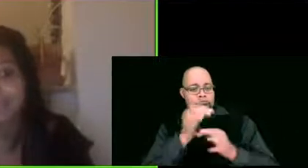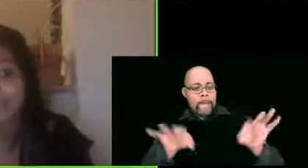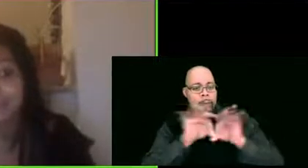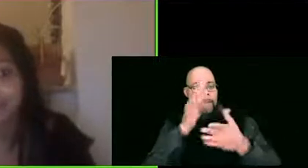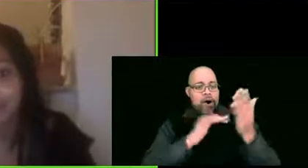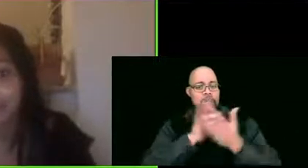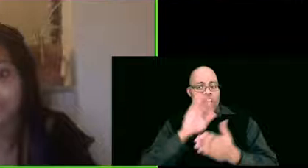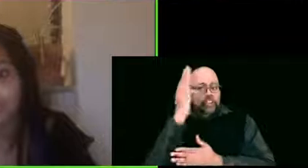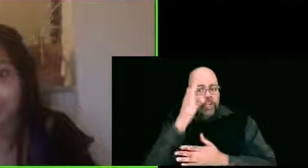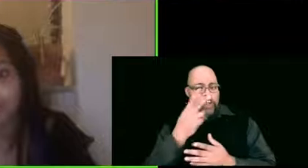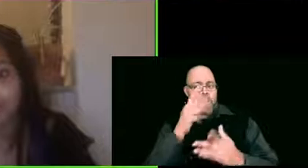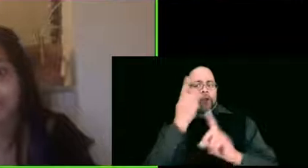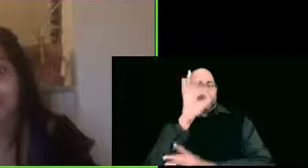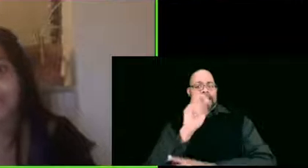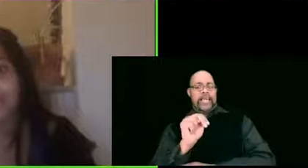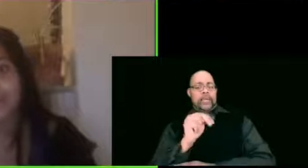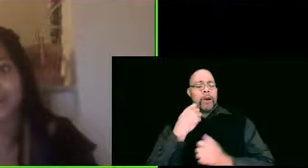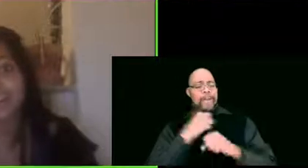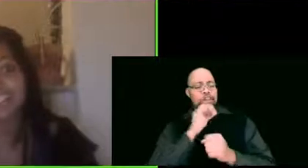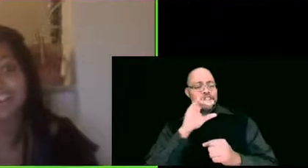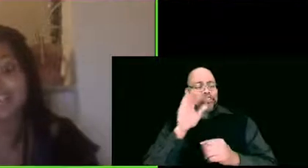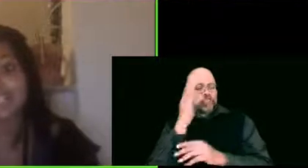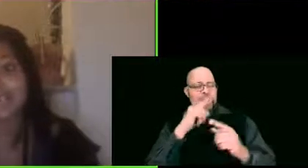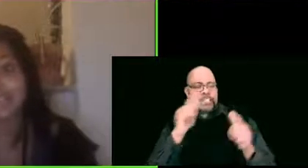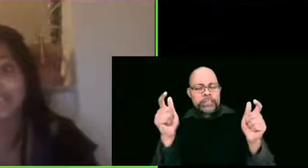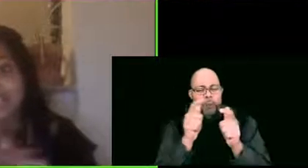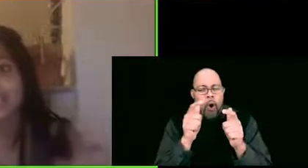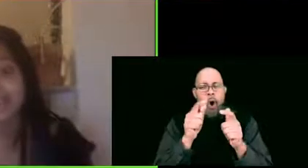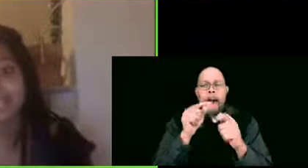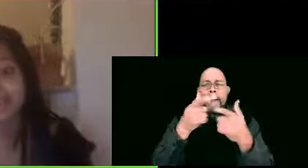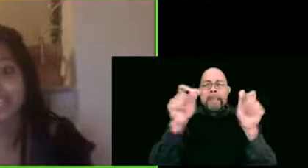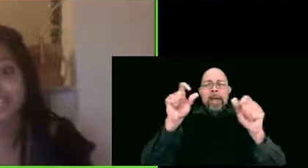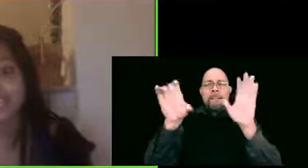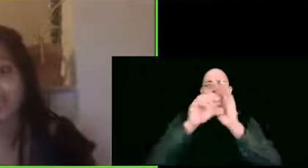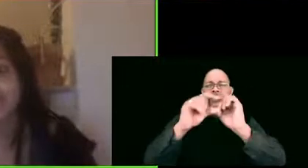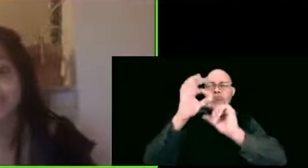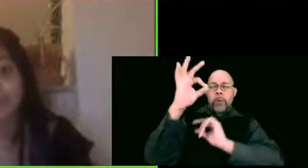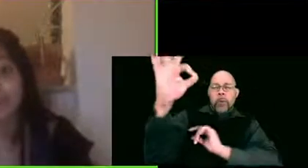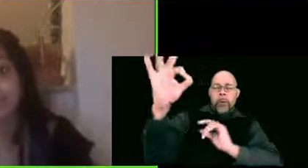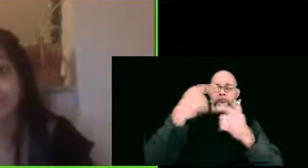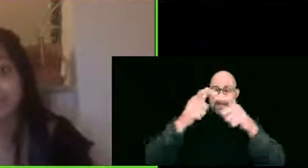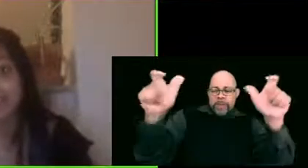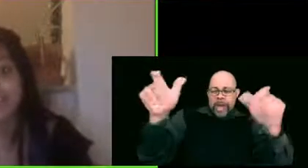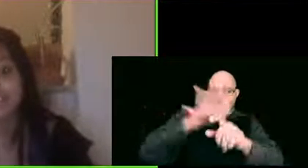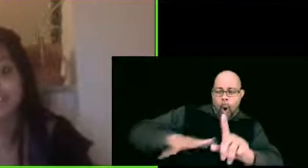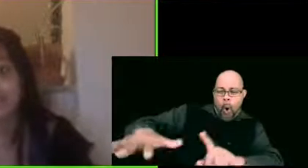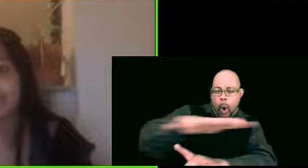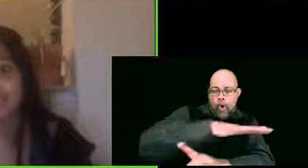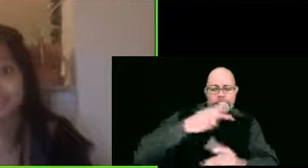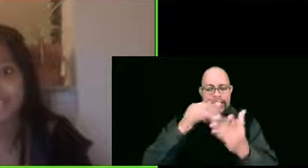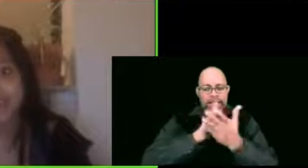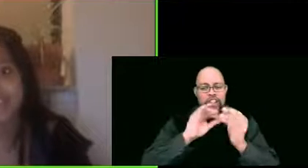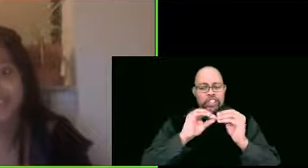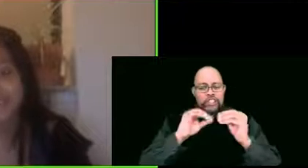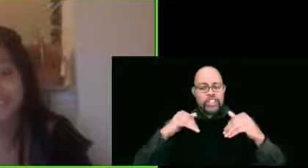show that that's the most important part of the shark. Or I might want to make the shark really small against an empty ocean and really focus on the big blue space to show